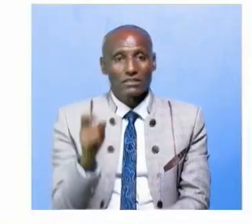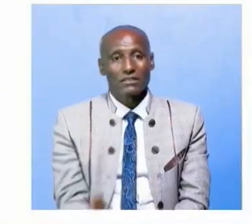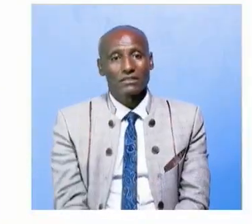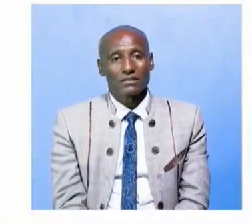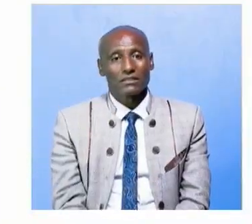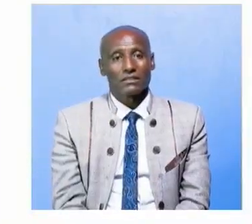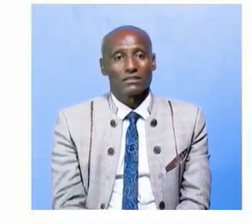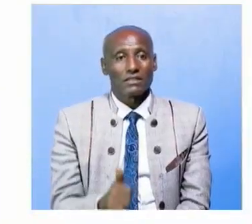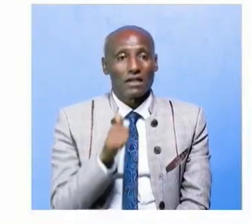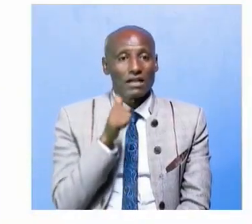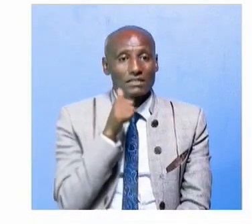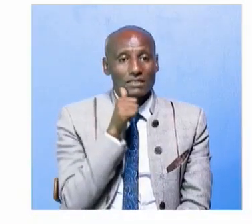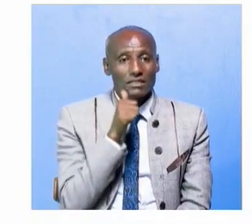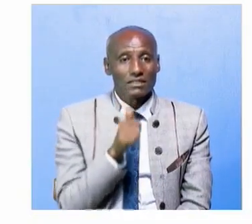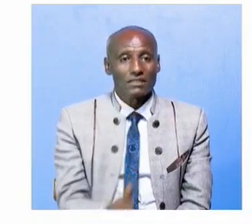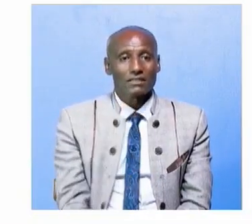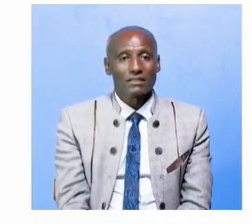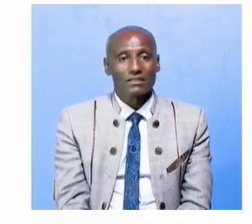Aster